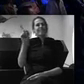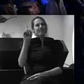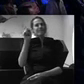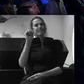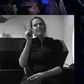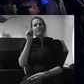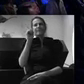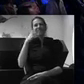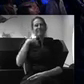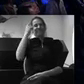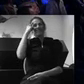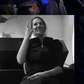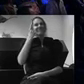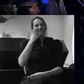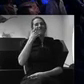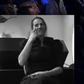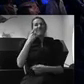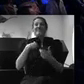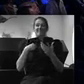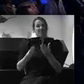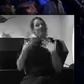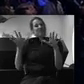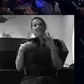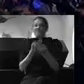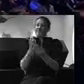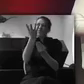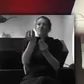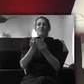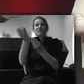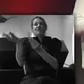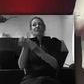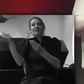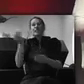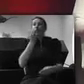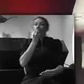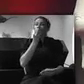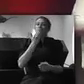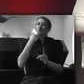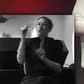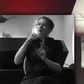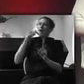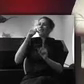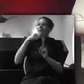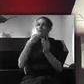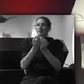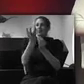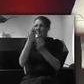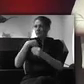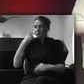after giving my patients these food supplements with all these sugars. Sometimes within a few weeks.